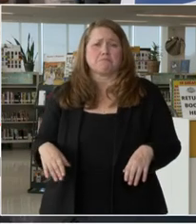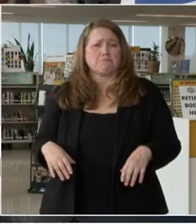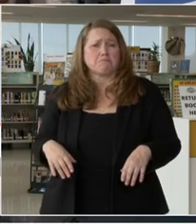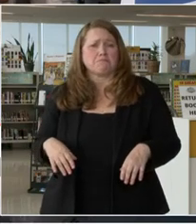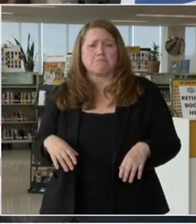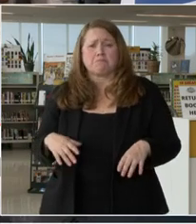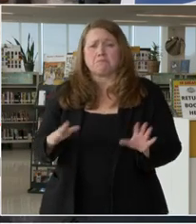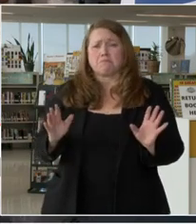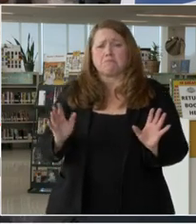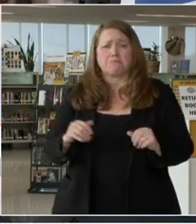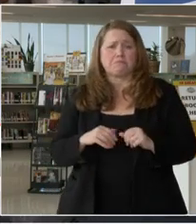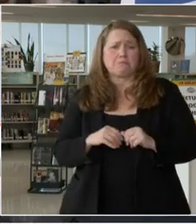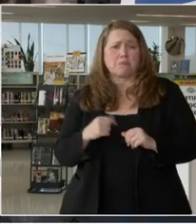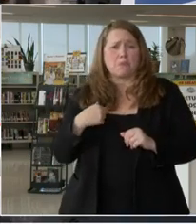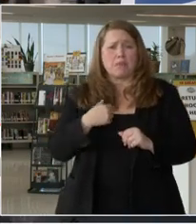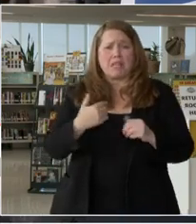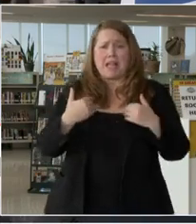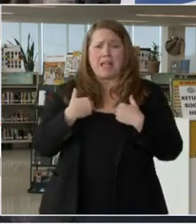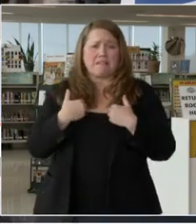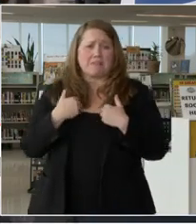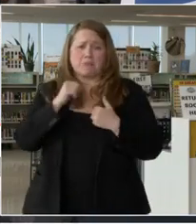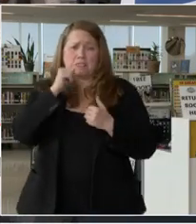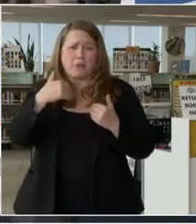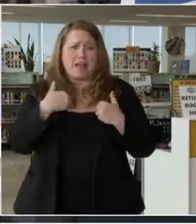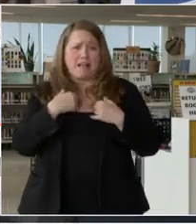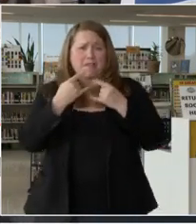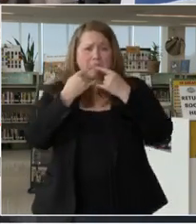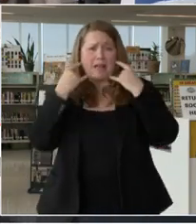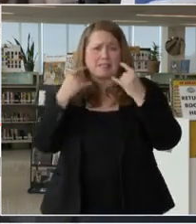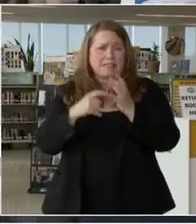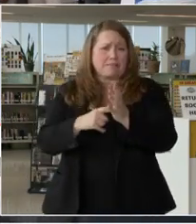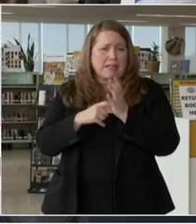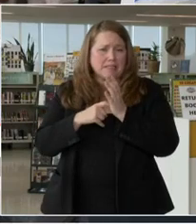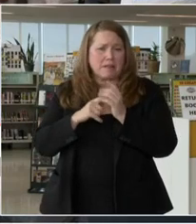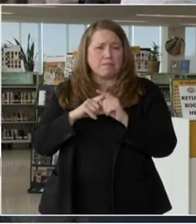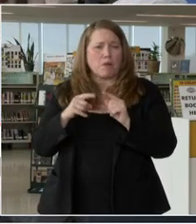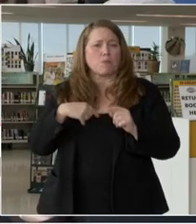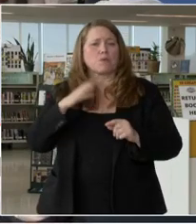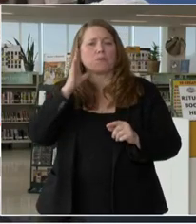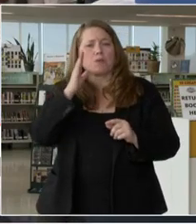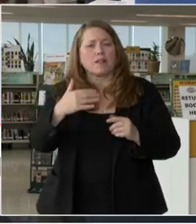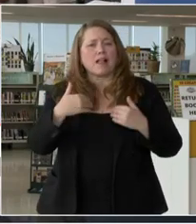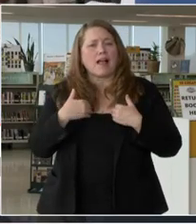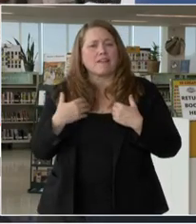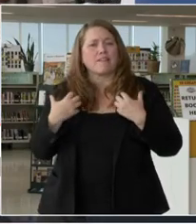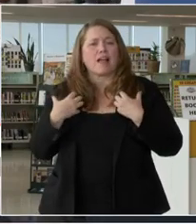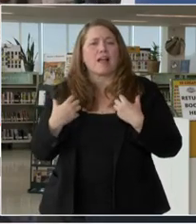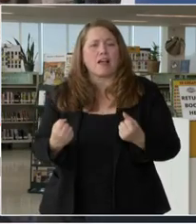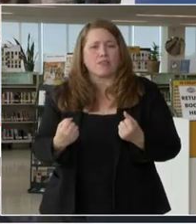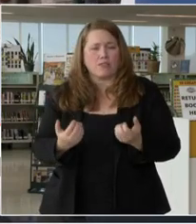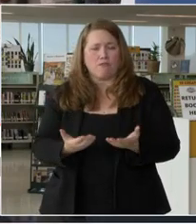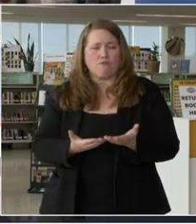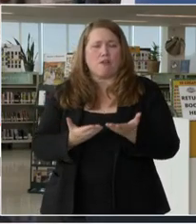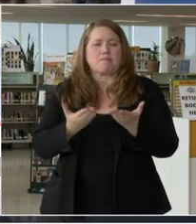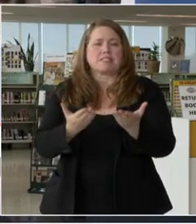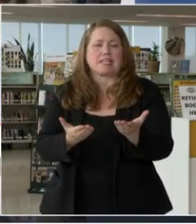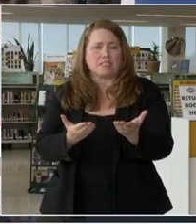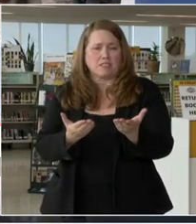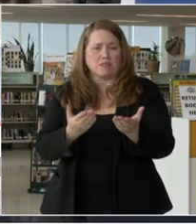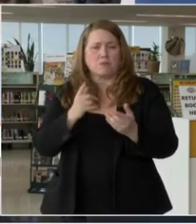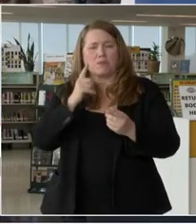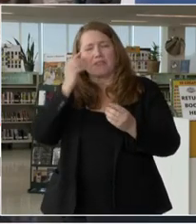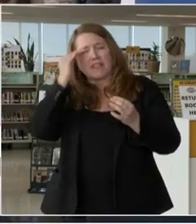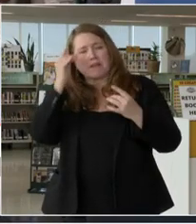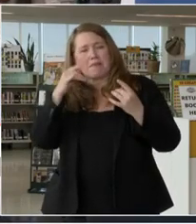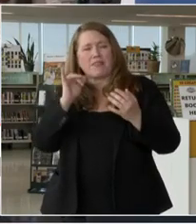that we don't have a mask mandate, but we will have health recommendations. So you should think of this